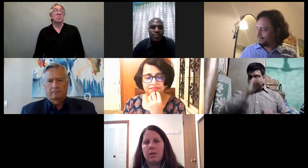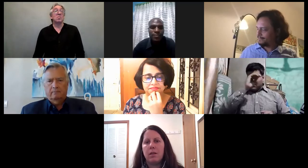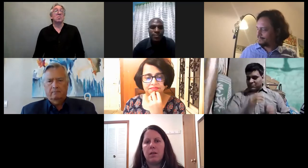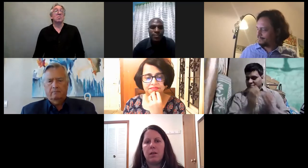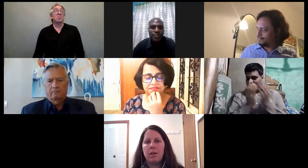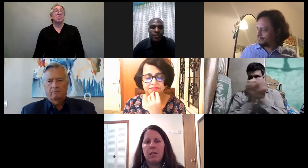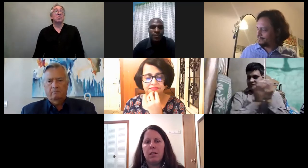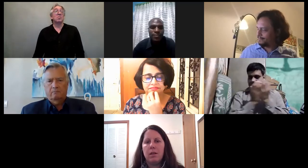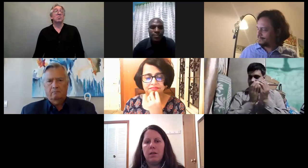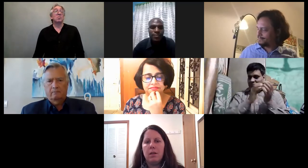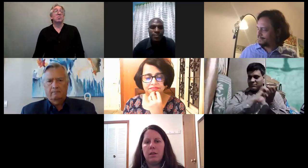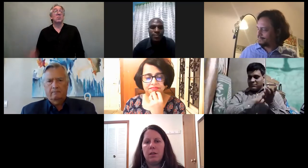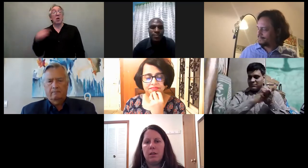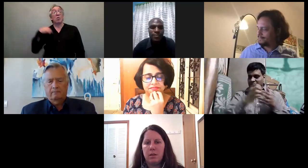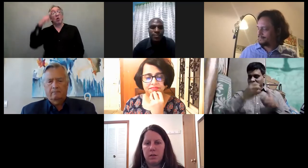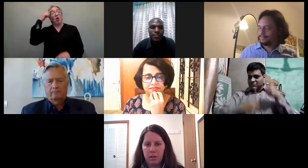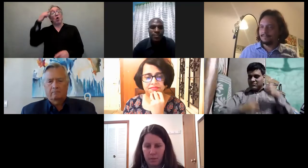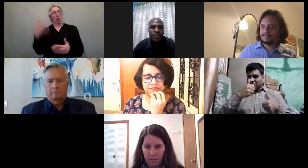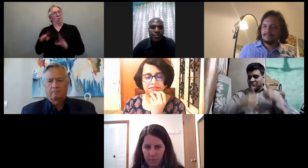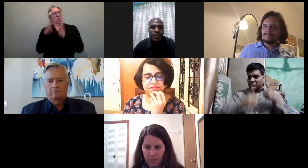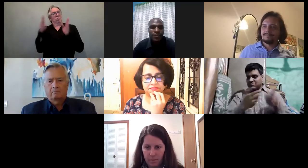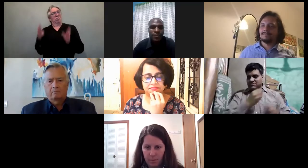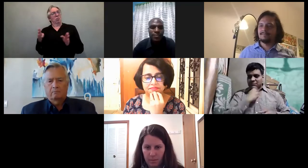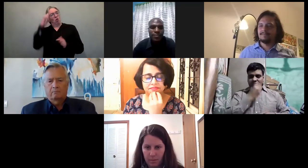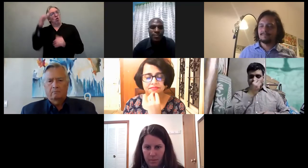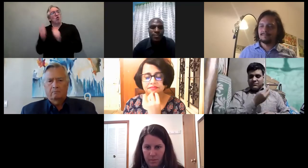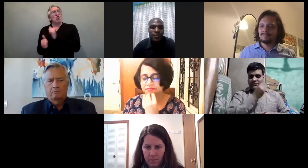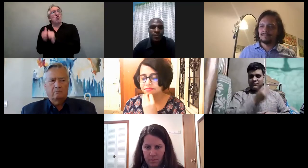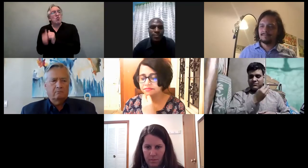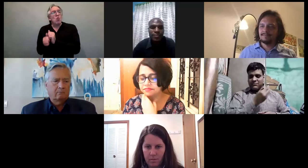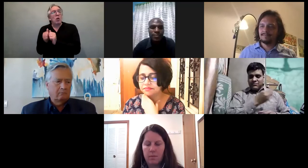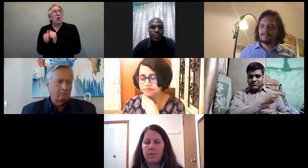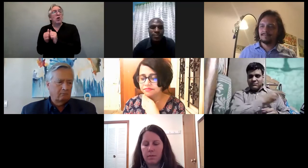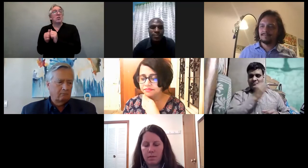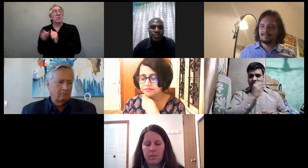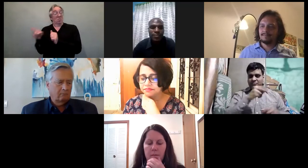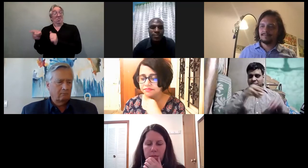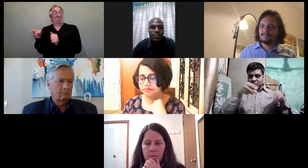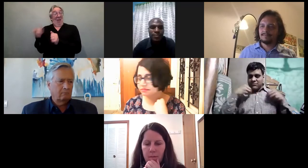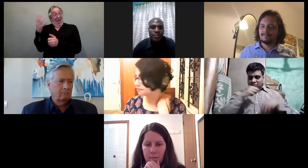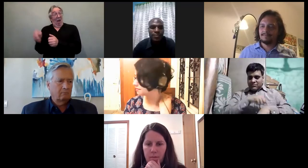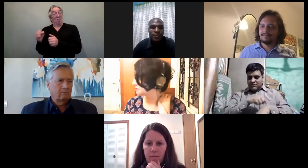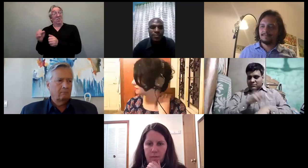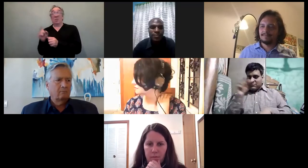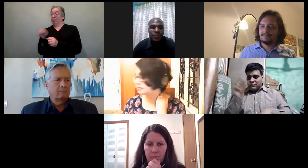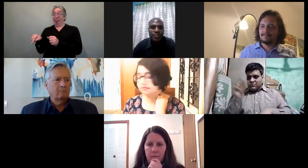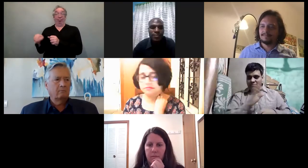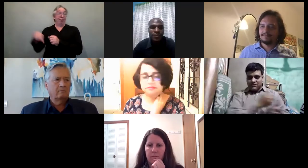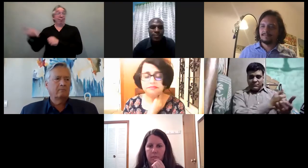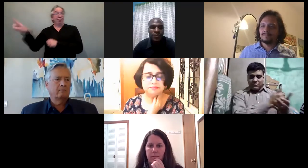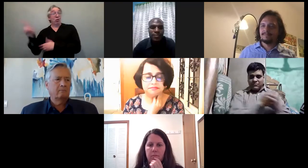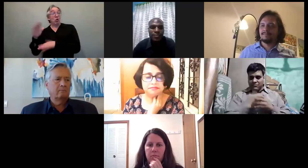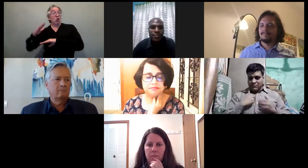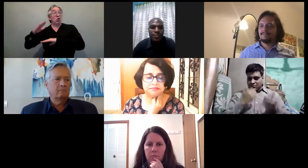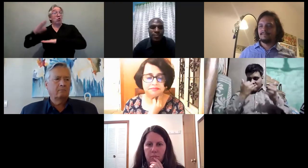they all work outside. They have work outside also, and they have school and they have examinations. So I keep requesting them,